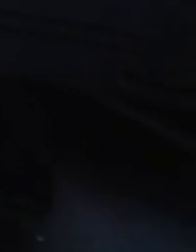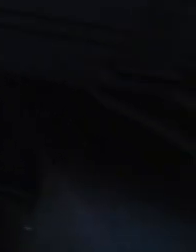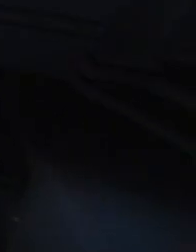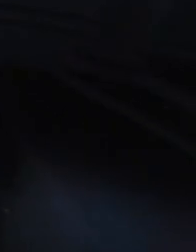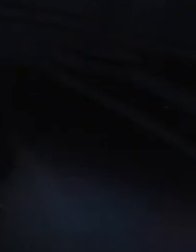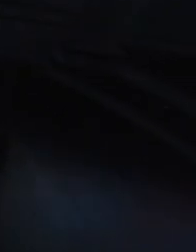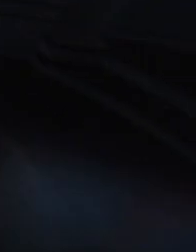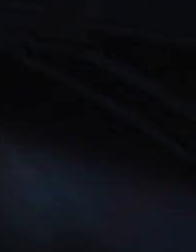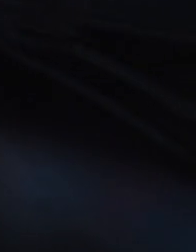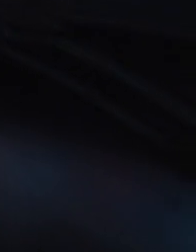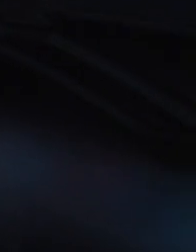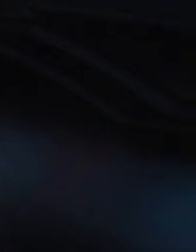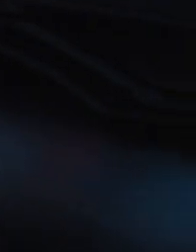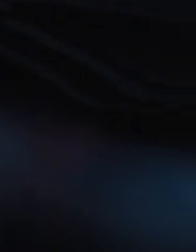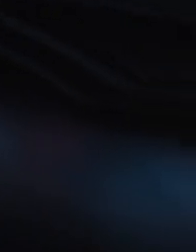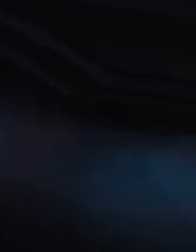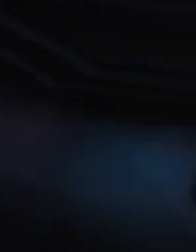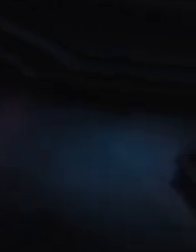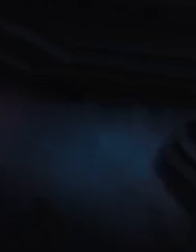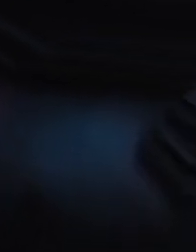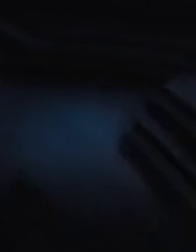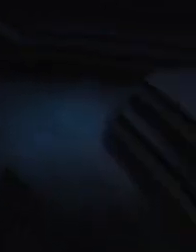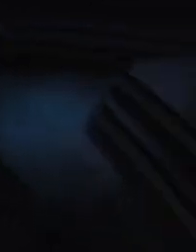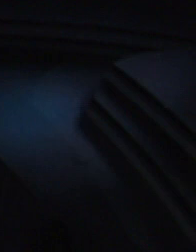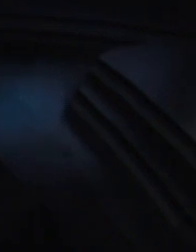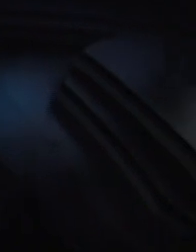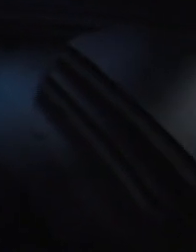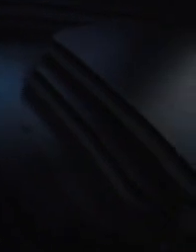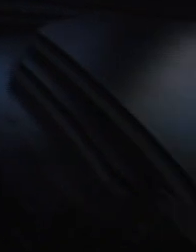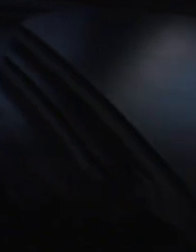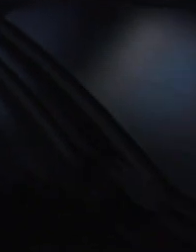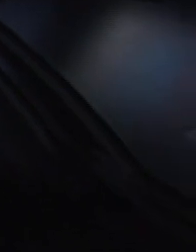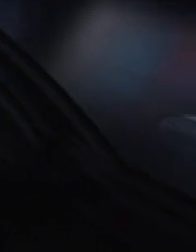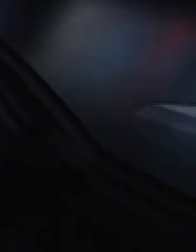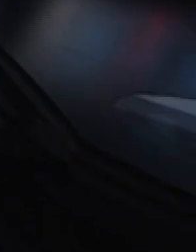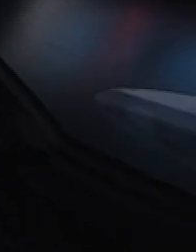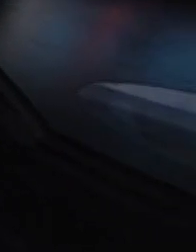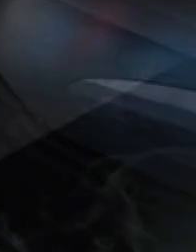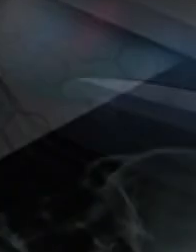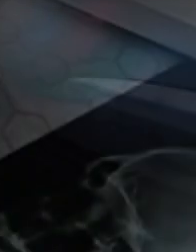We'll be right back.